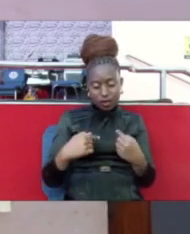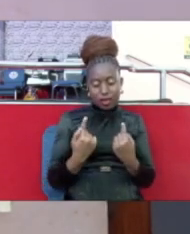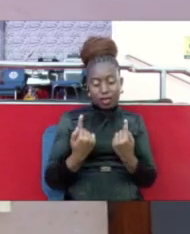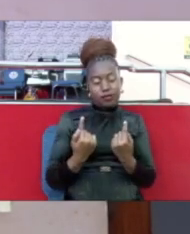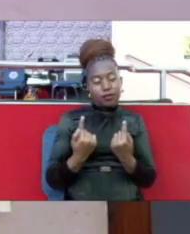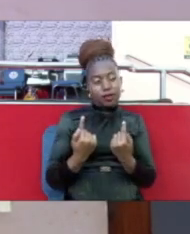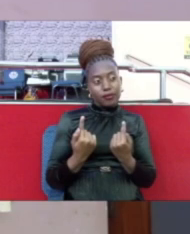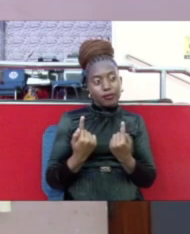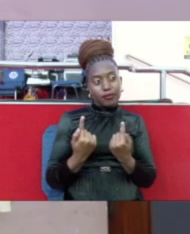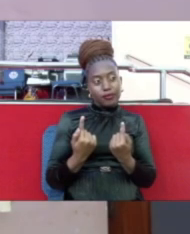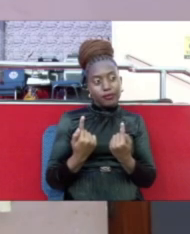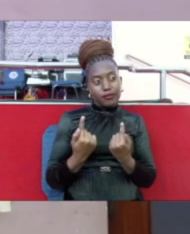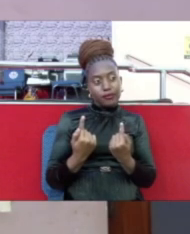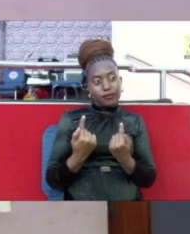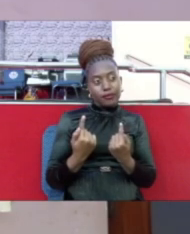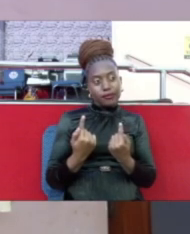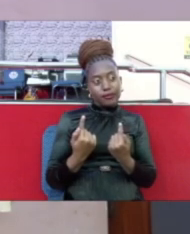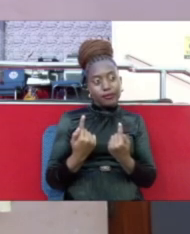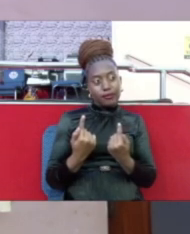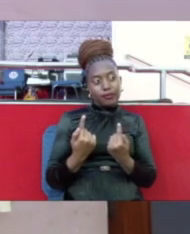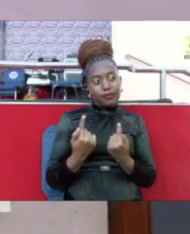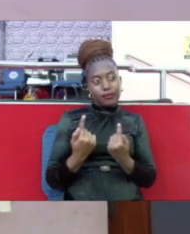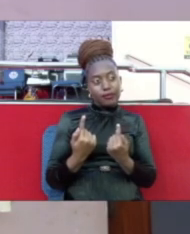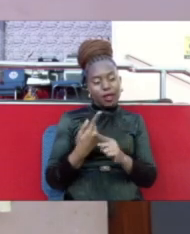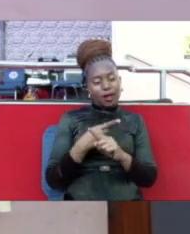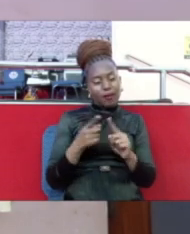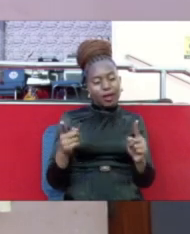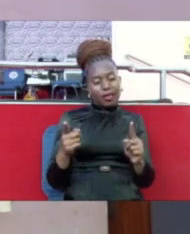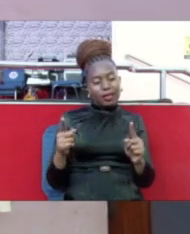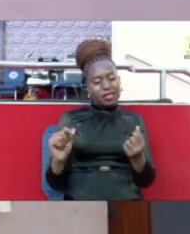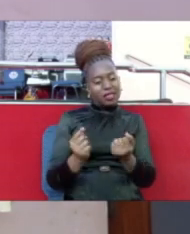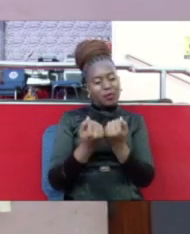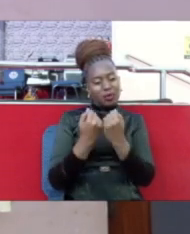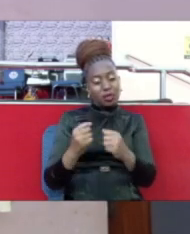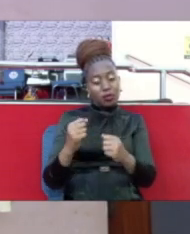But we're not going to win this city for Jesus